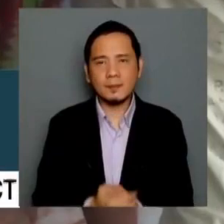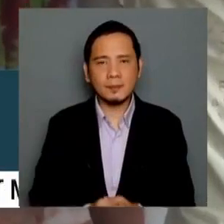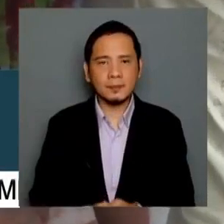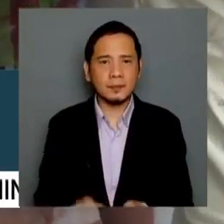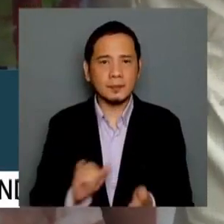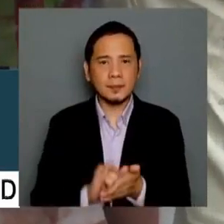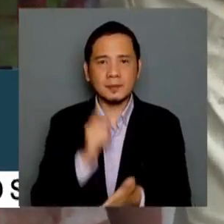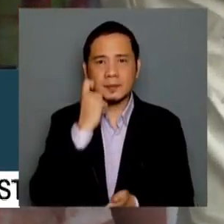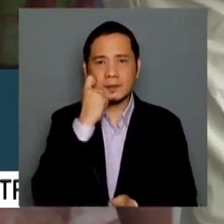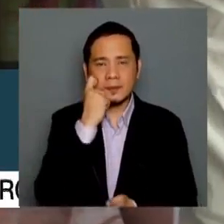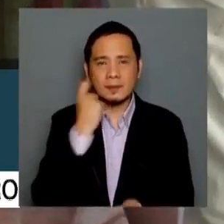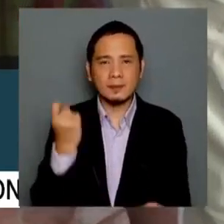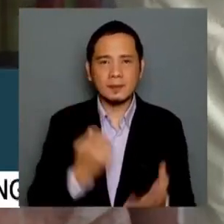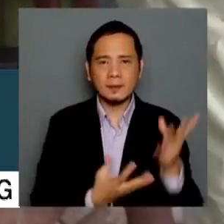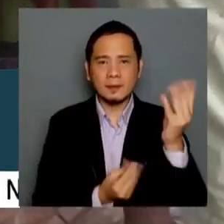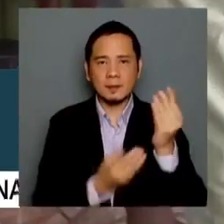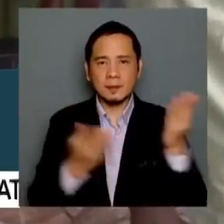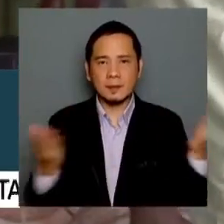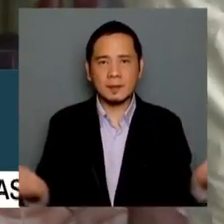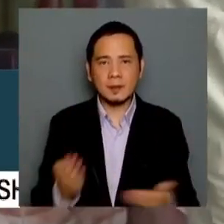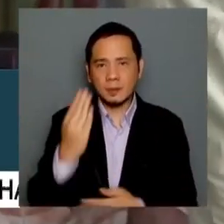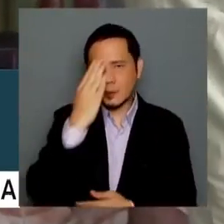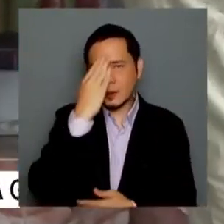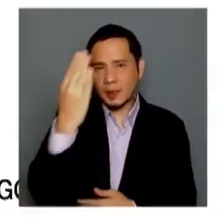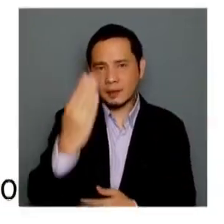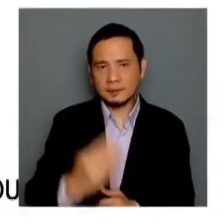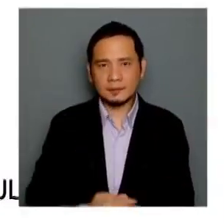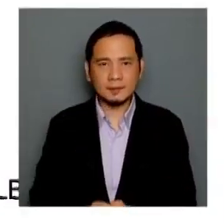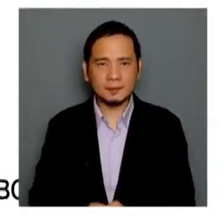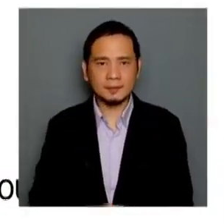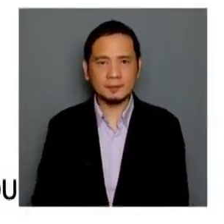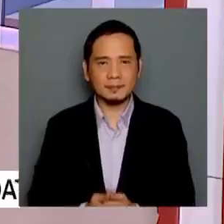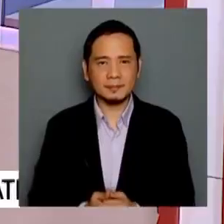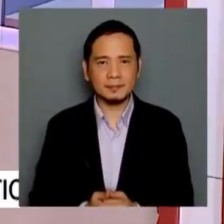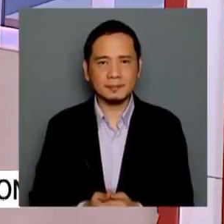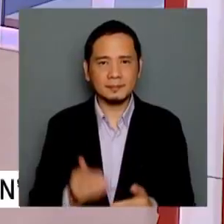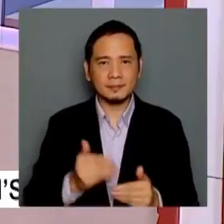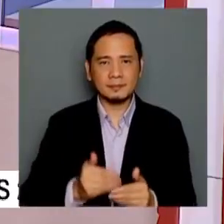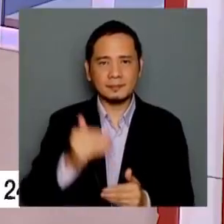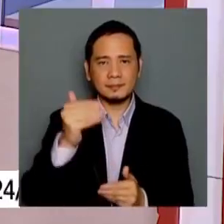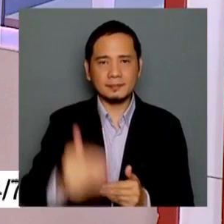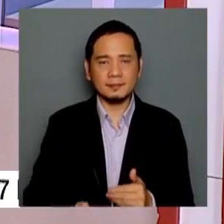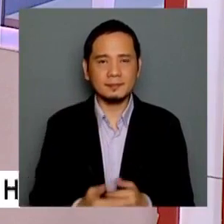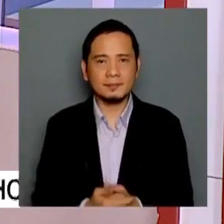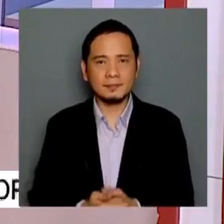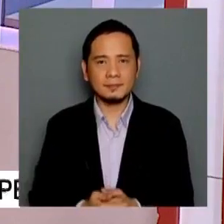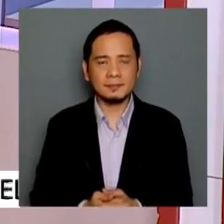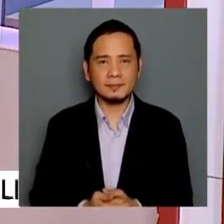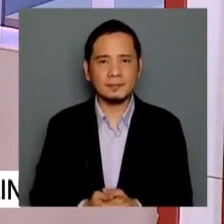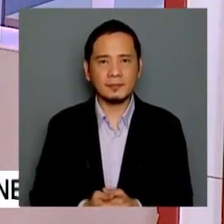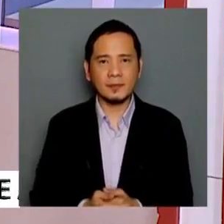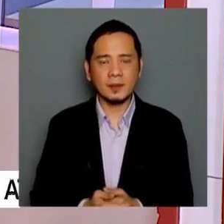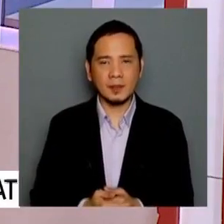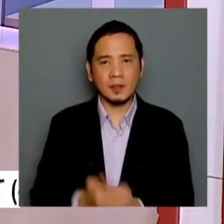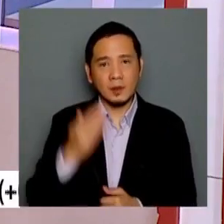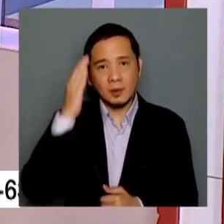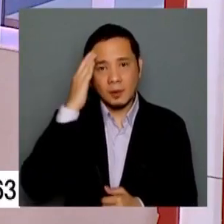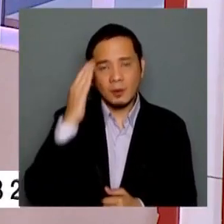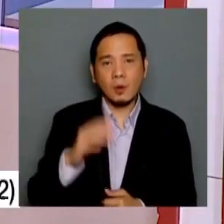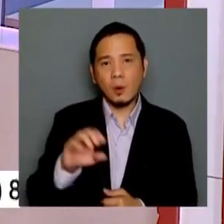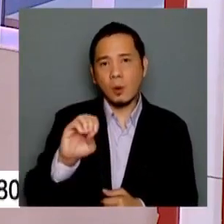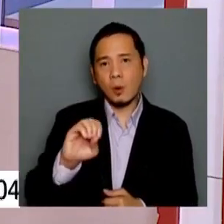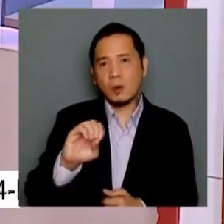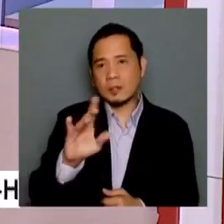here in Bocaue, Bulacan. Casey? Thanks a lot, Zian Ambrosio. A flight to Osamis City was canceled due to bad